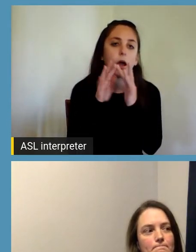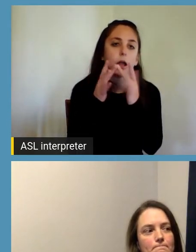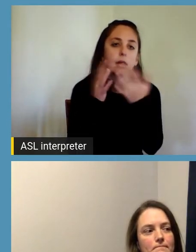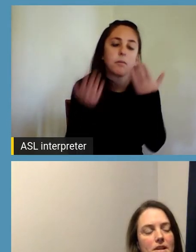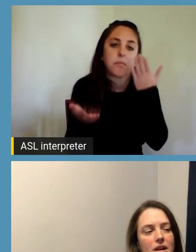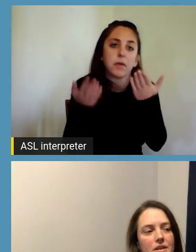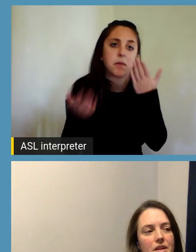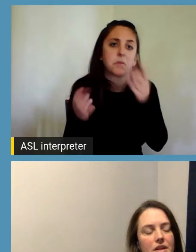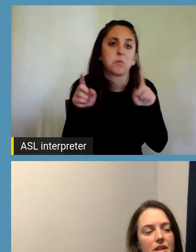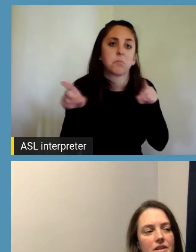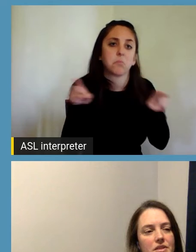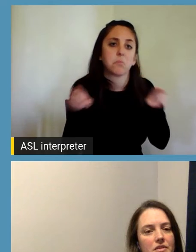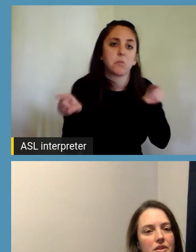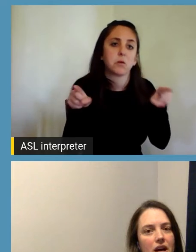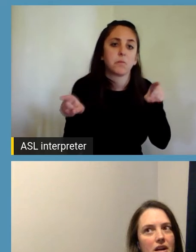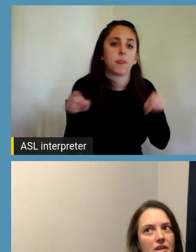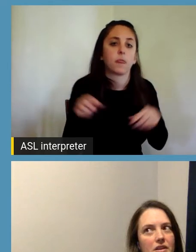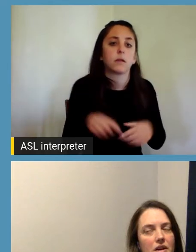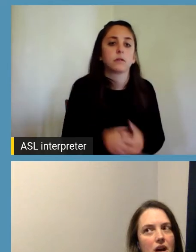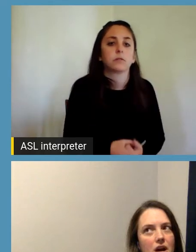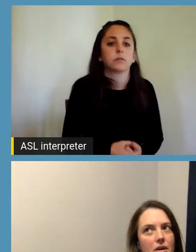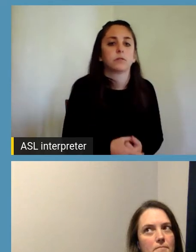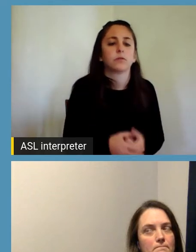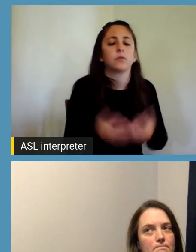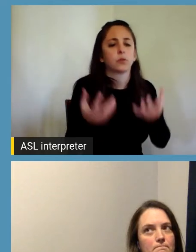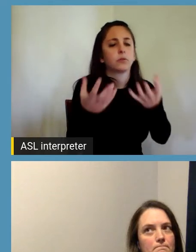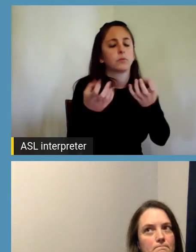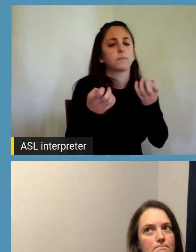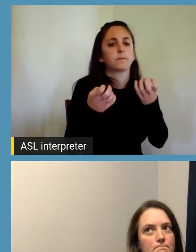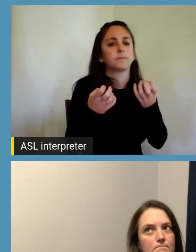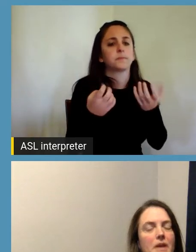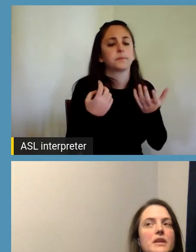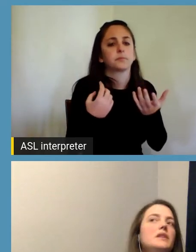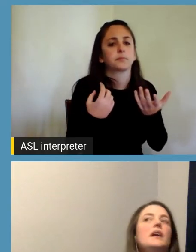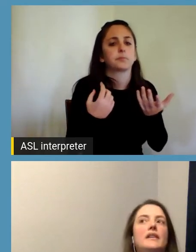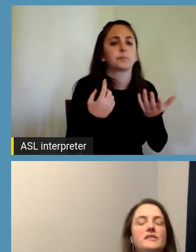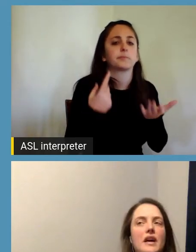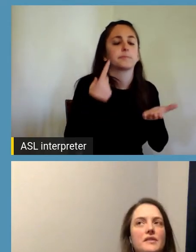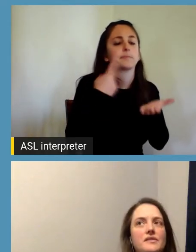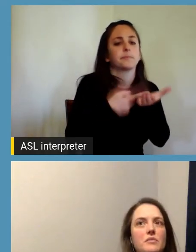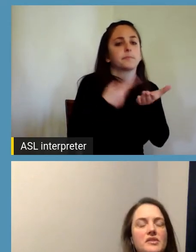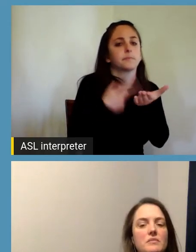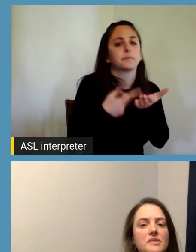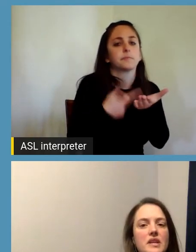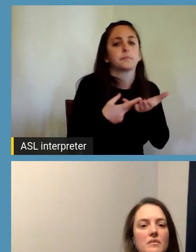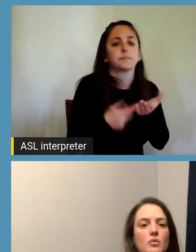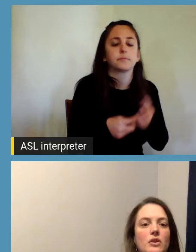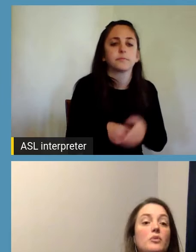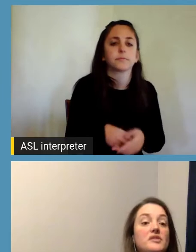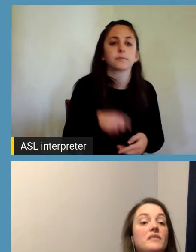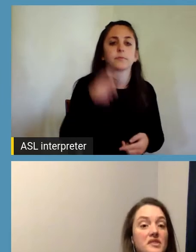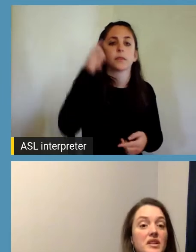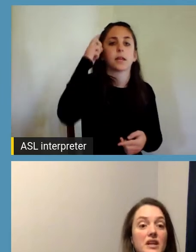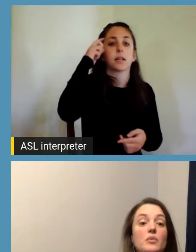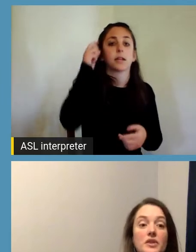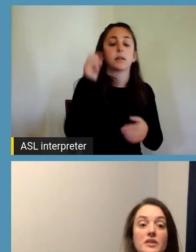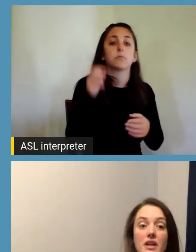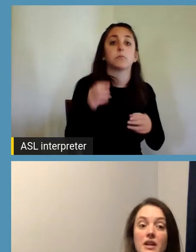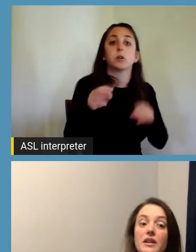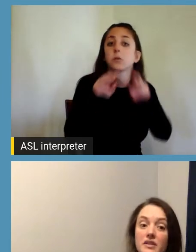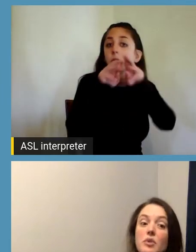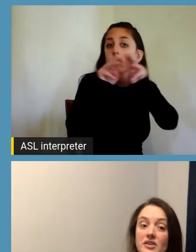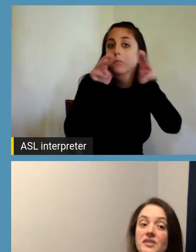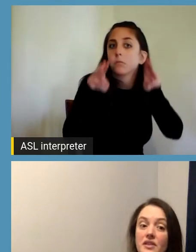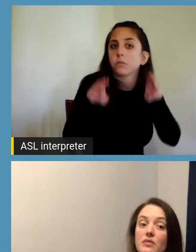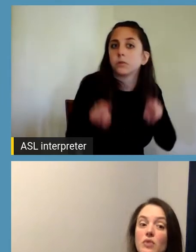Yeah, I think I'd like to look at. I think as museums get more and more sophisticated with the